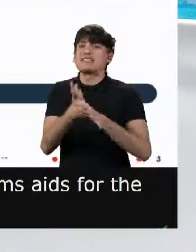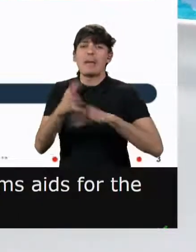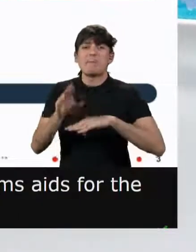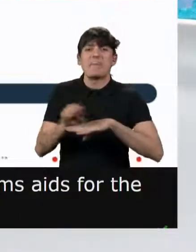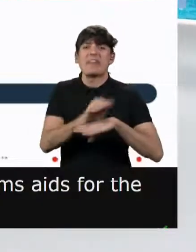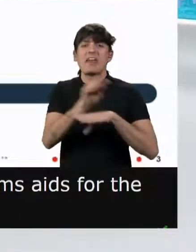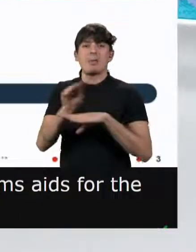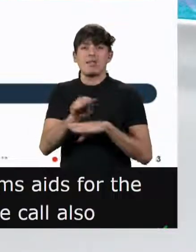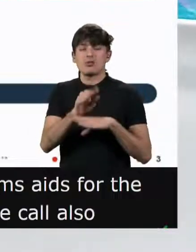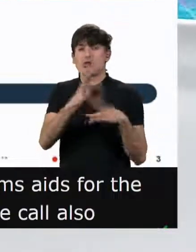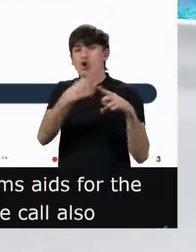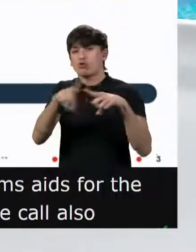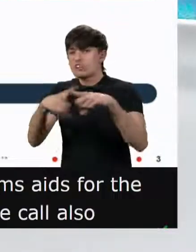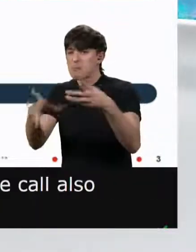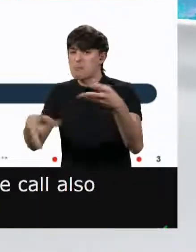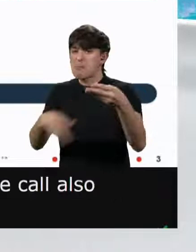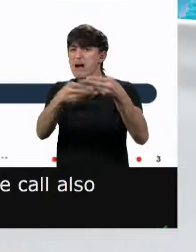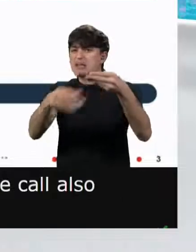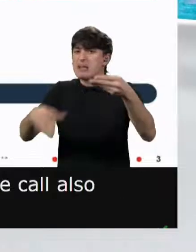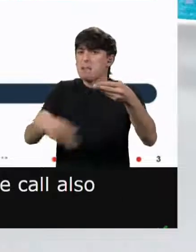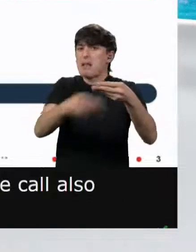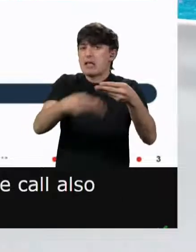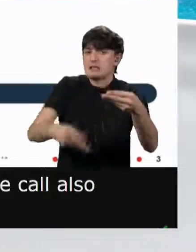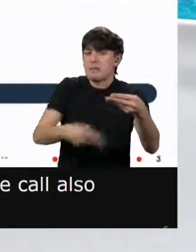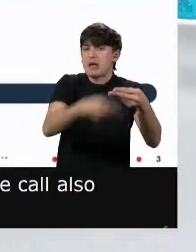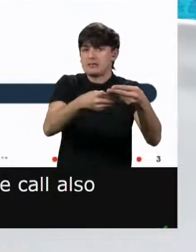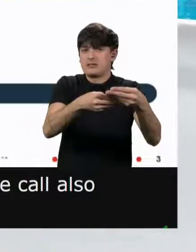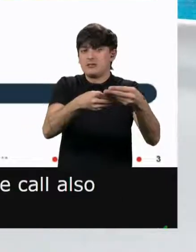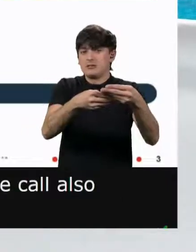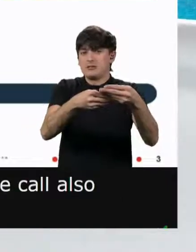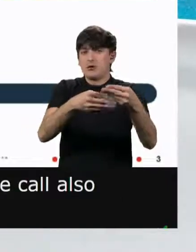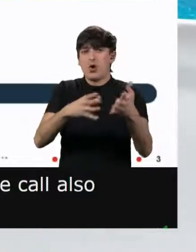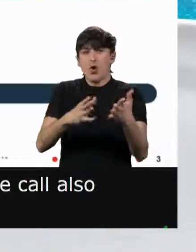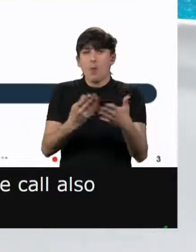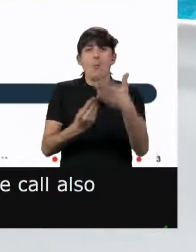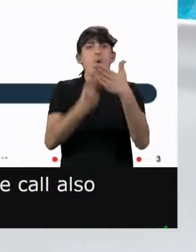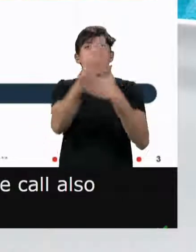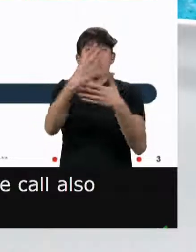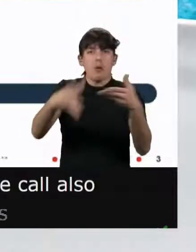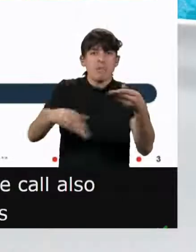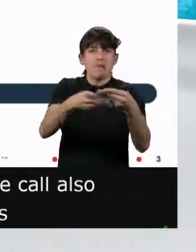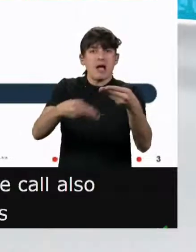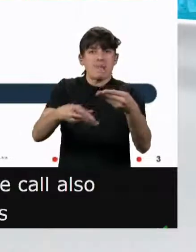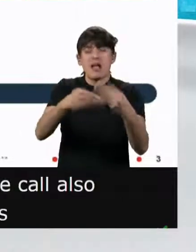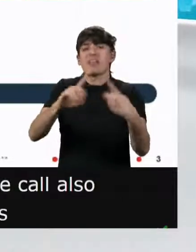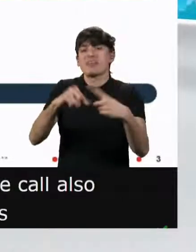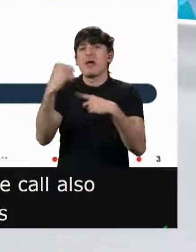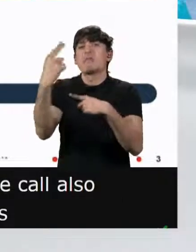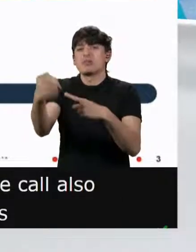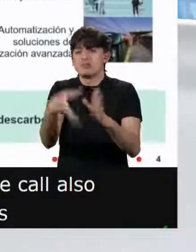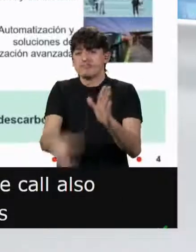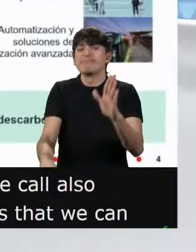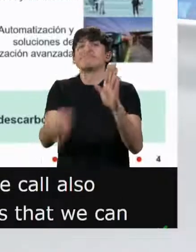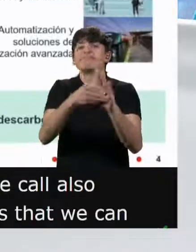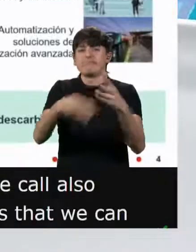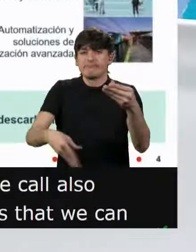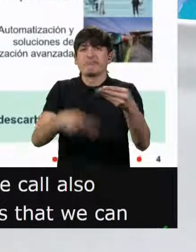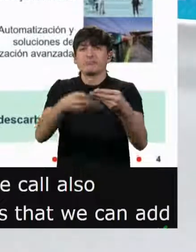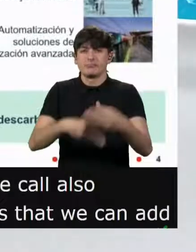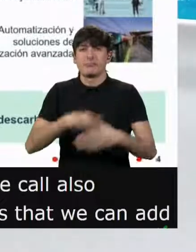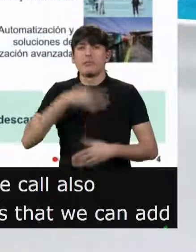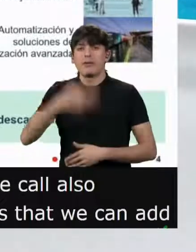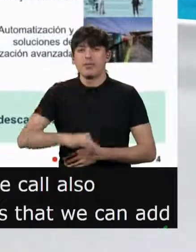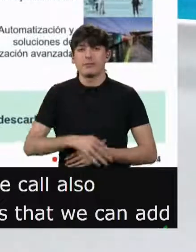services like maintenance, any additional services that we can add to our